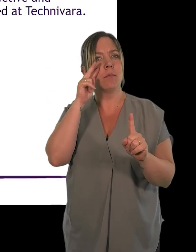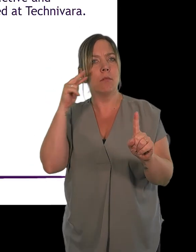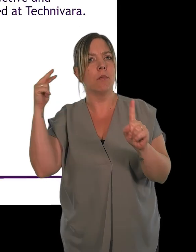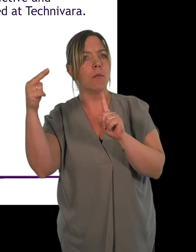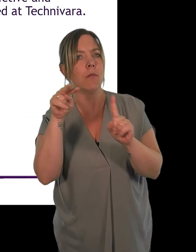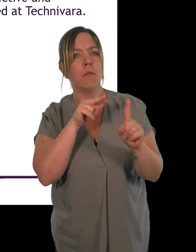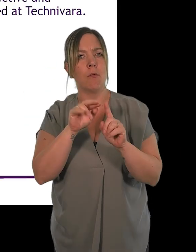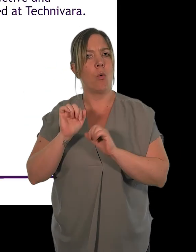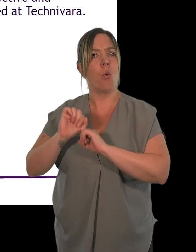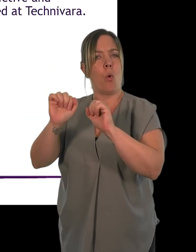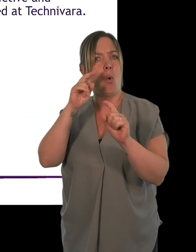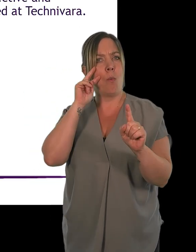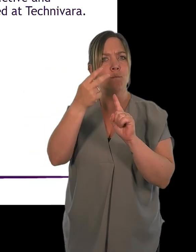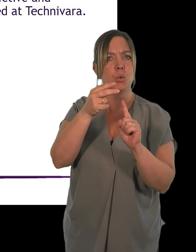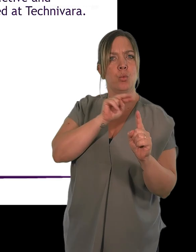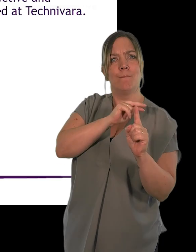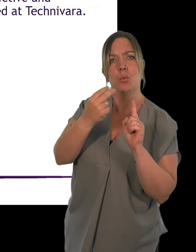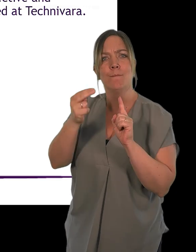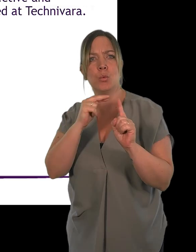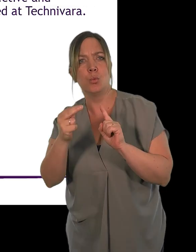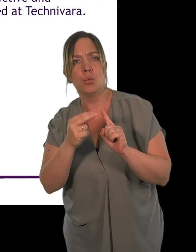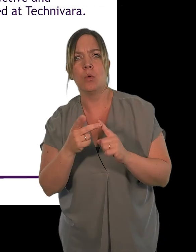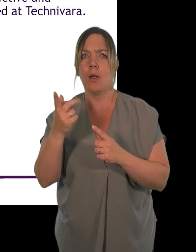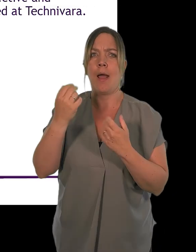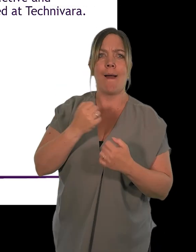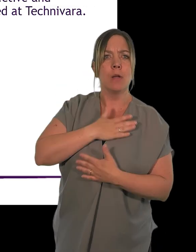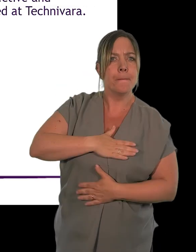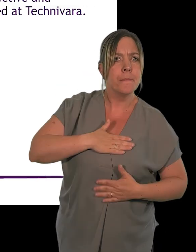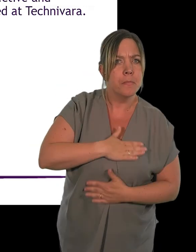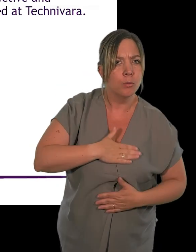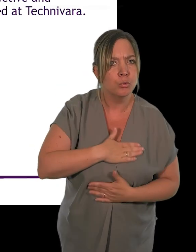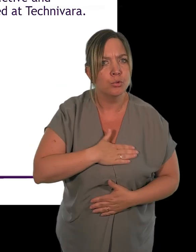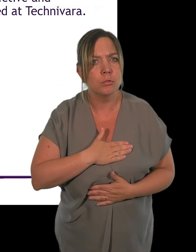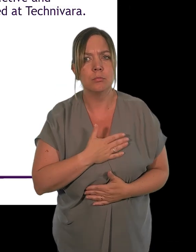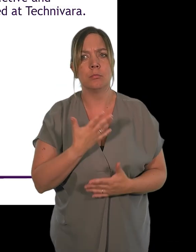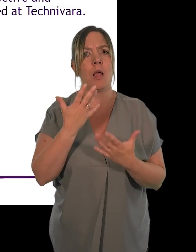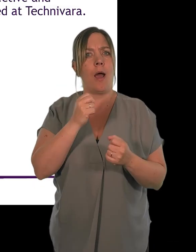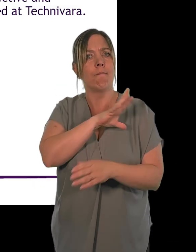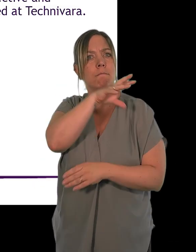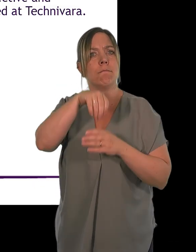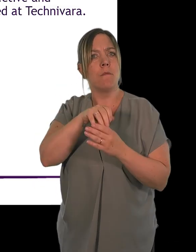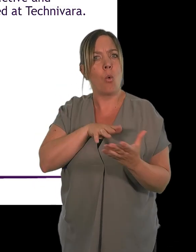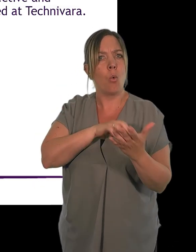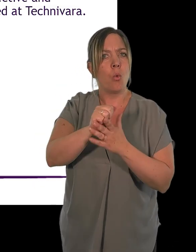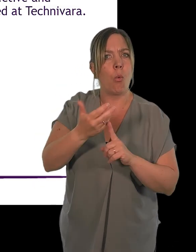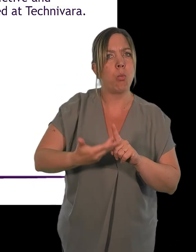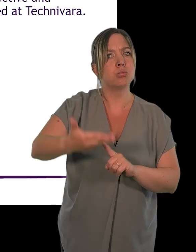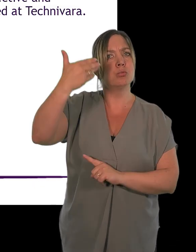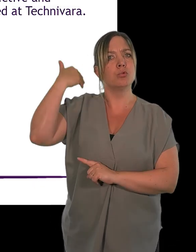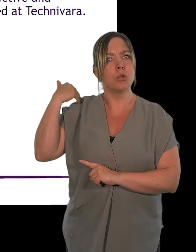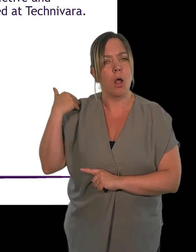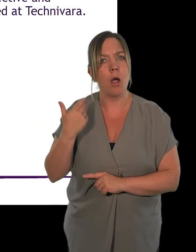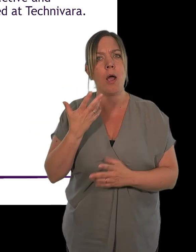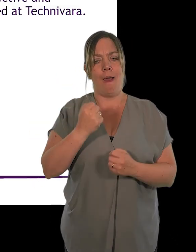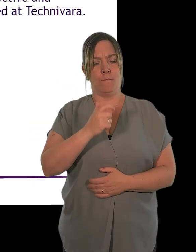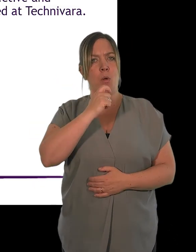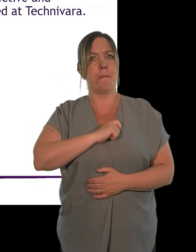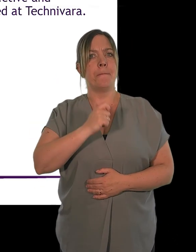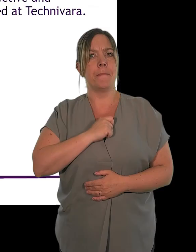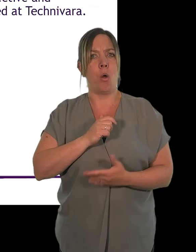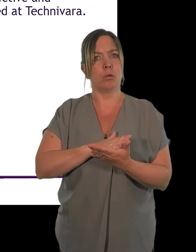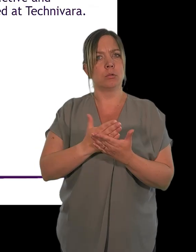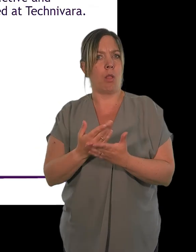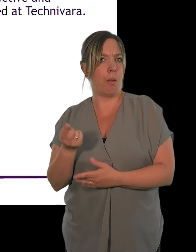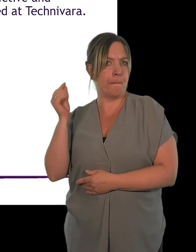blocks, they have emotions, they often have cultural scripts, lots of personal